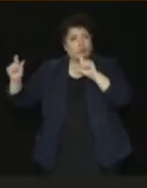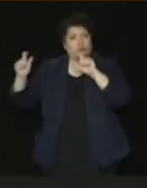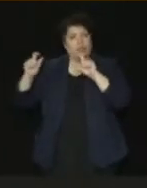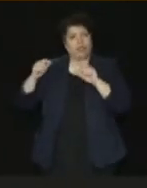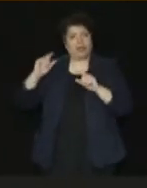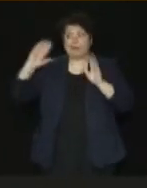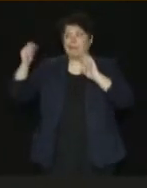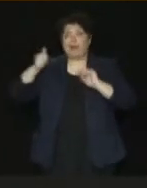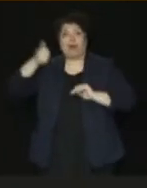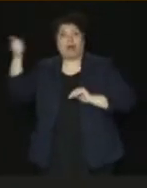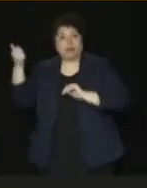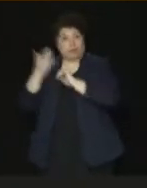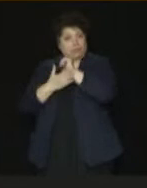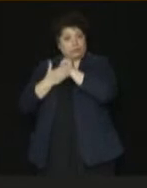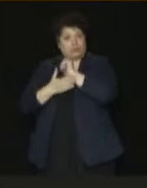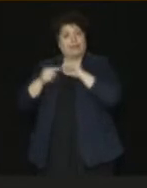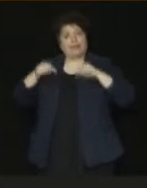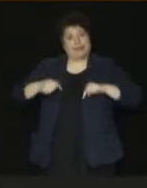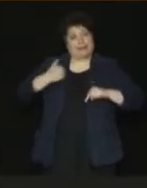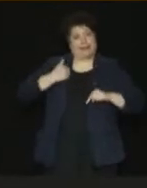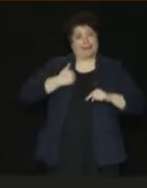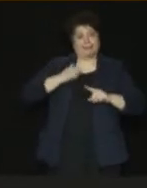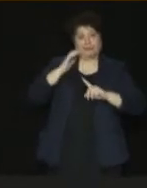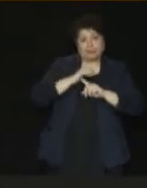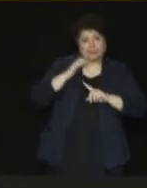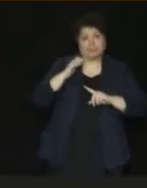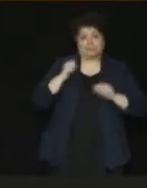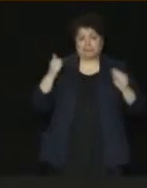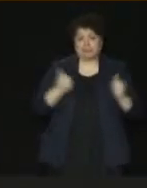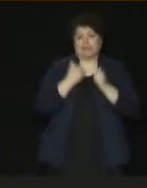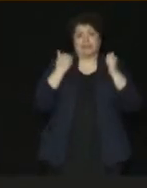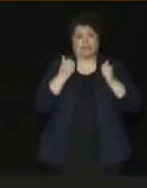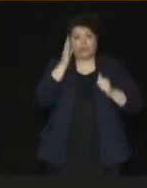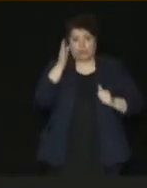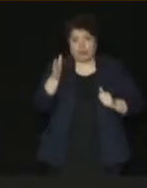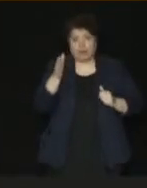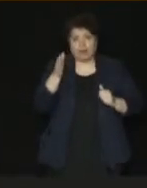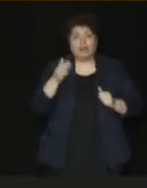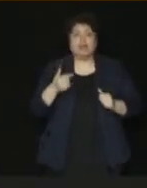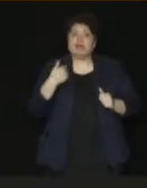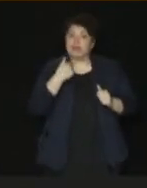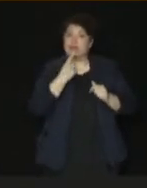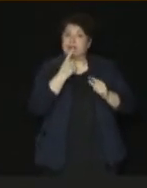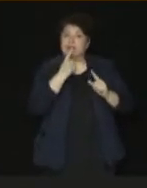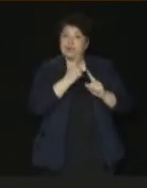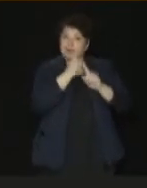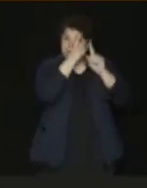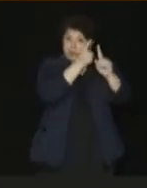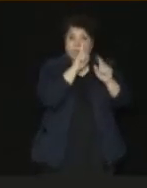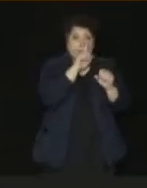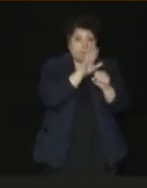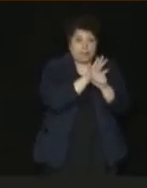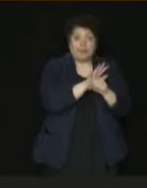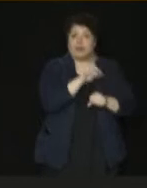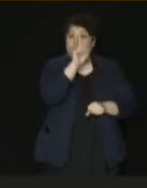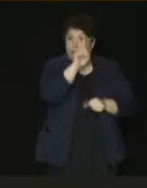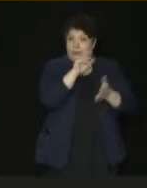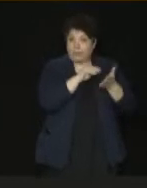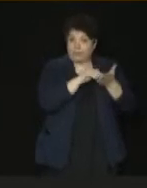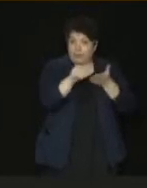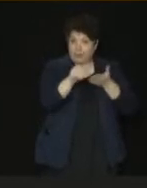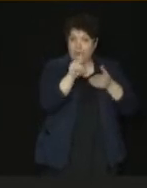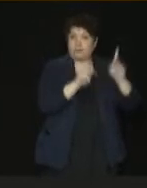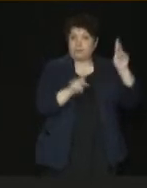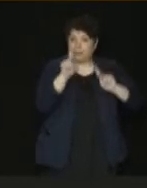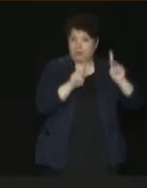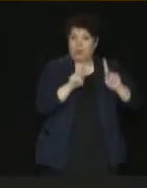and that ensures that not only will we reach our target of 1 million